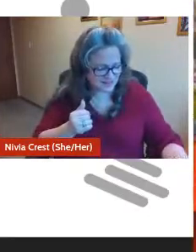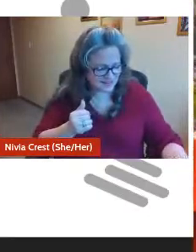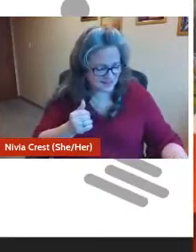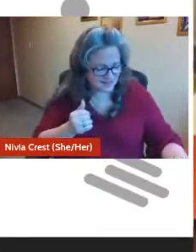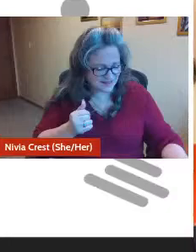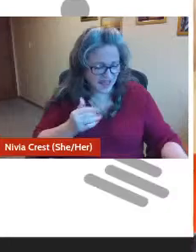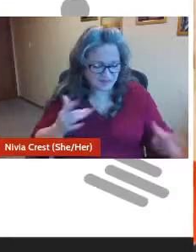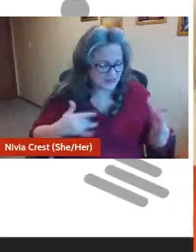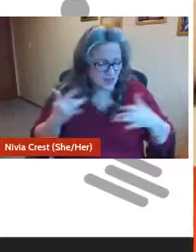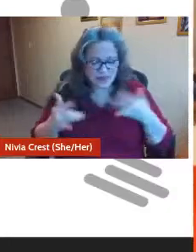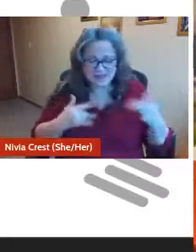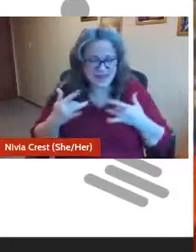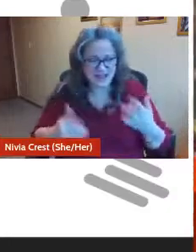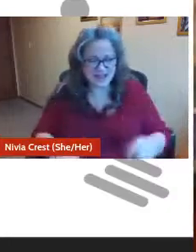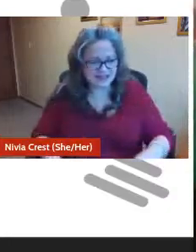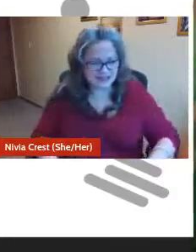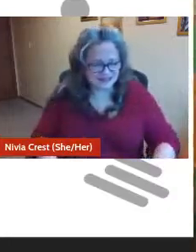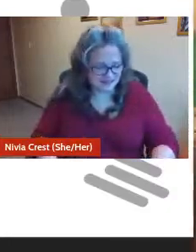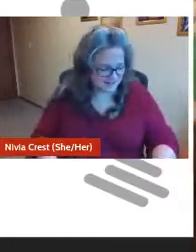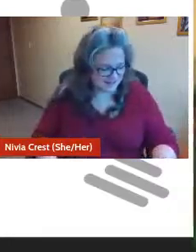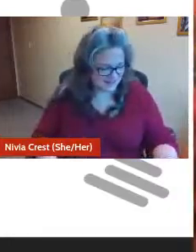so excited about it.